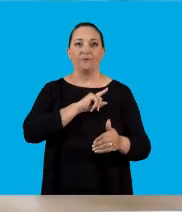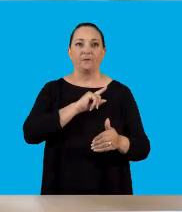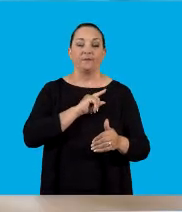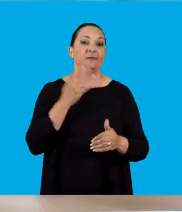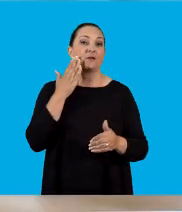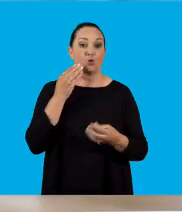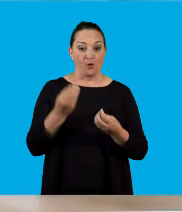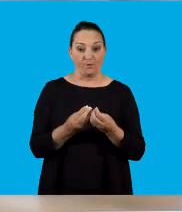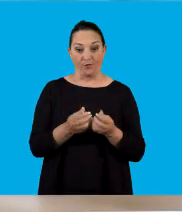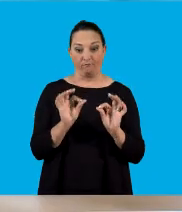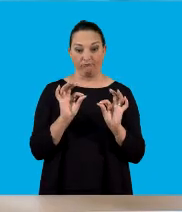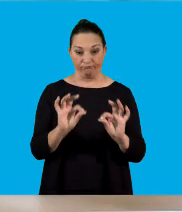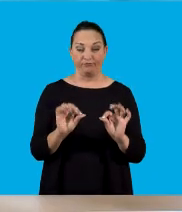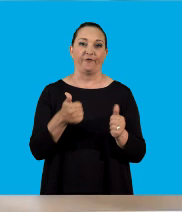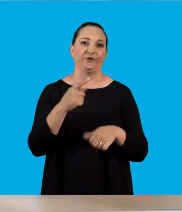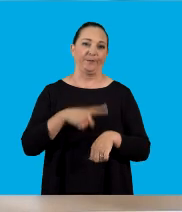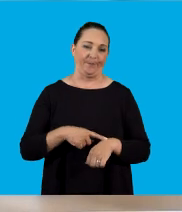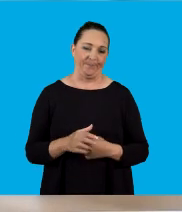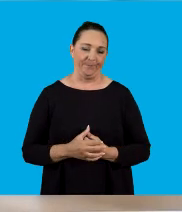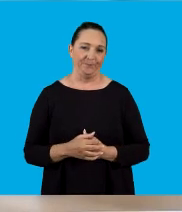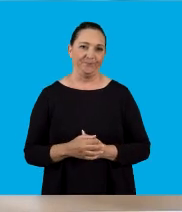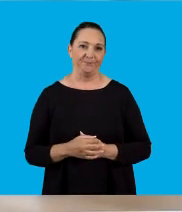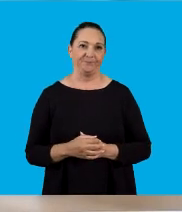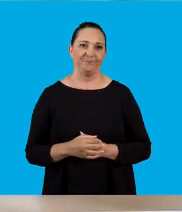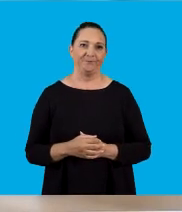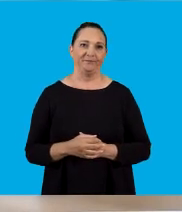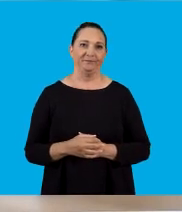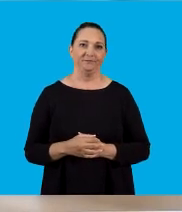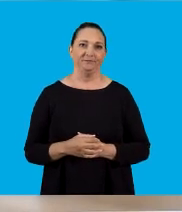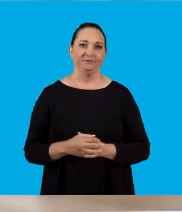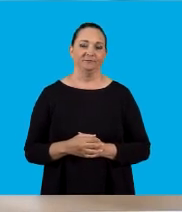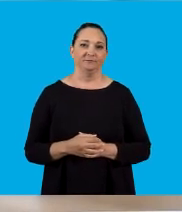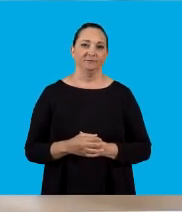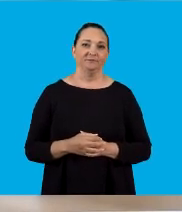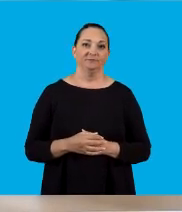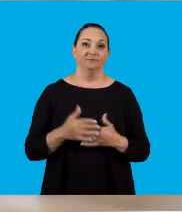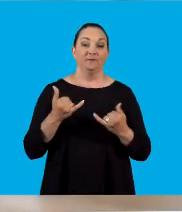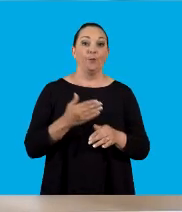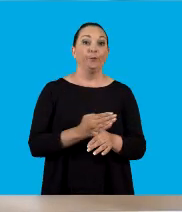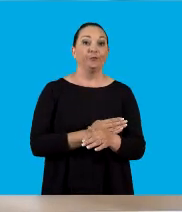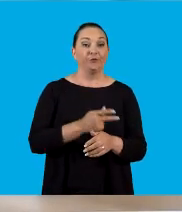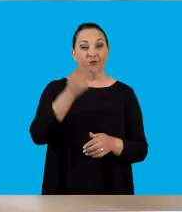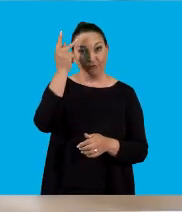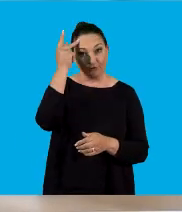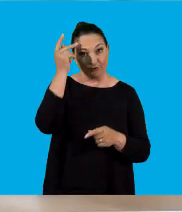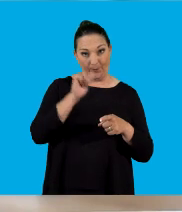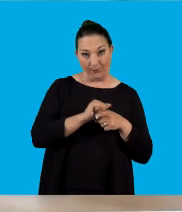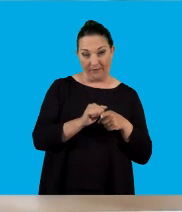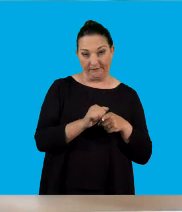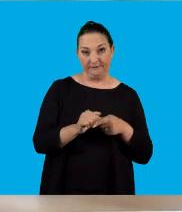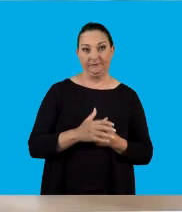the business would get the product right the first time. Then let's see now our pre-knowledge